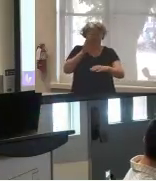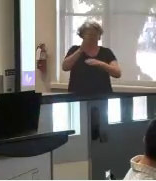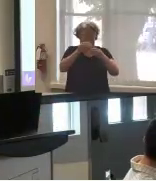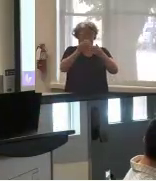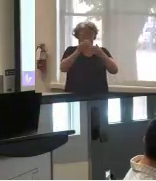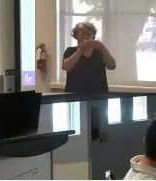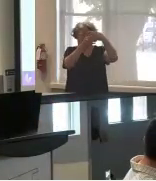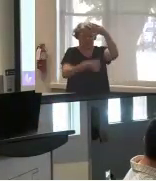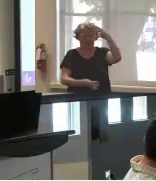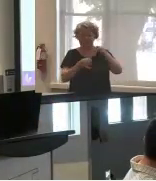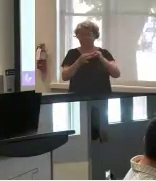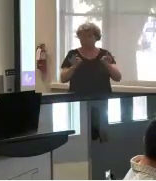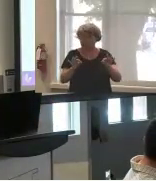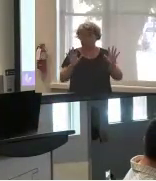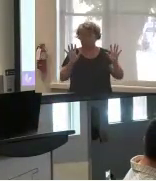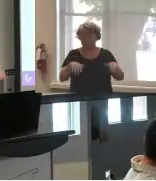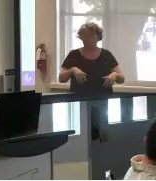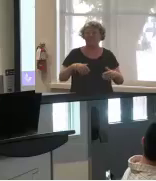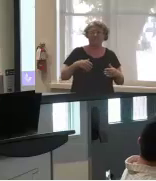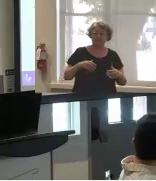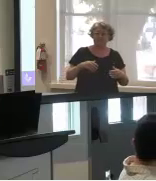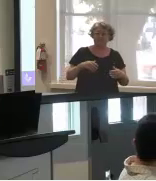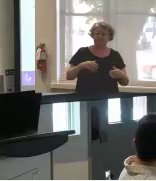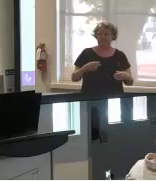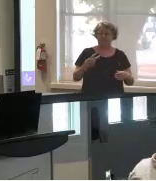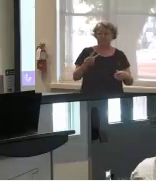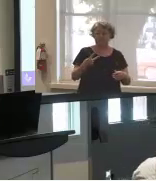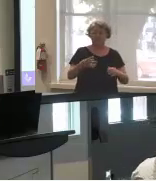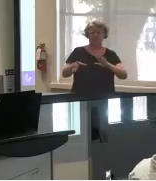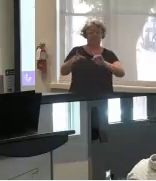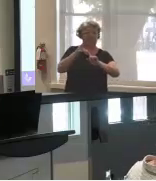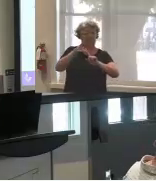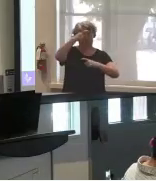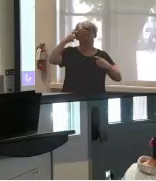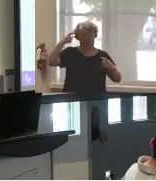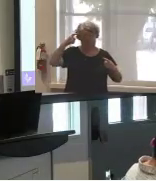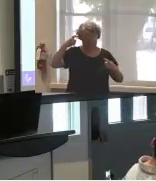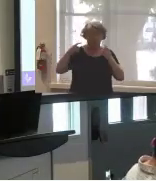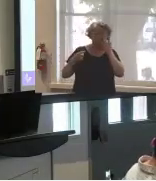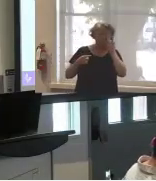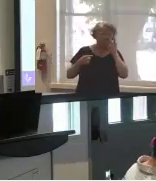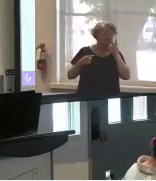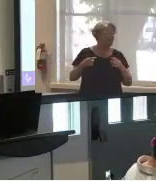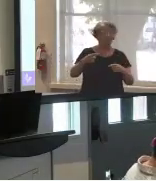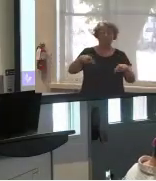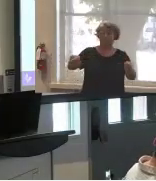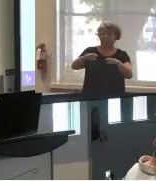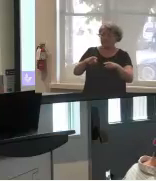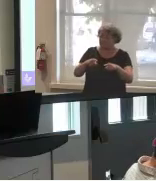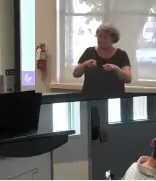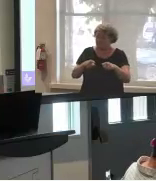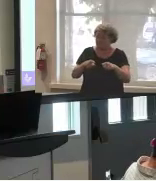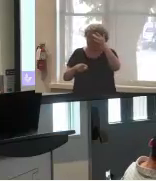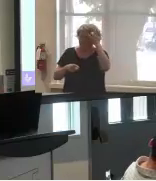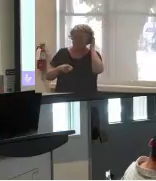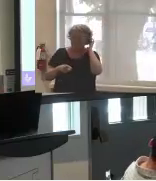model to the number of, in the past 12 years of the existence of the youth network, we've served 600 youth.